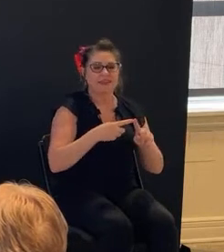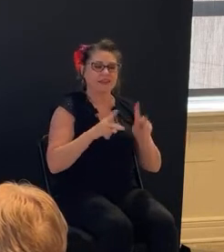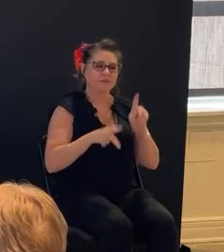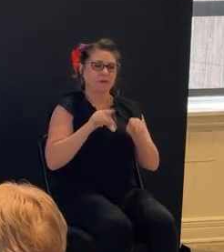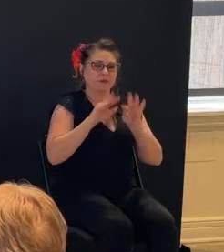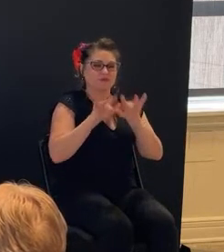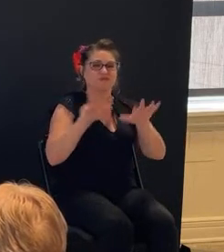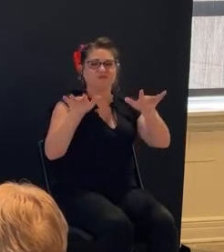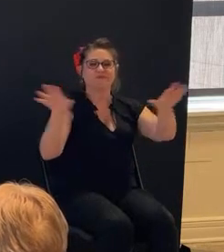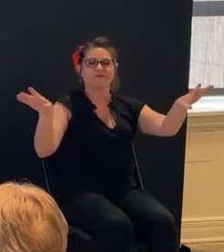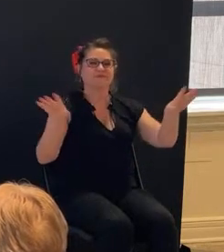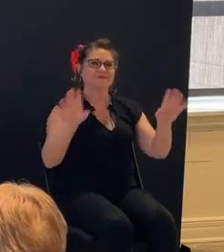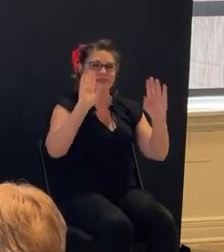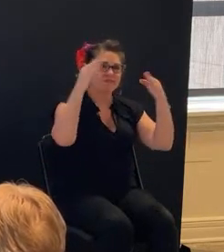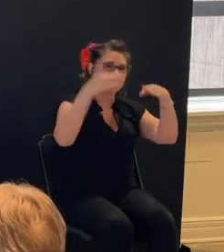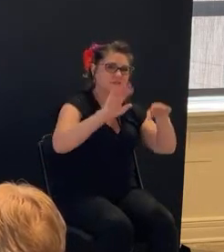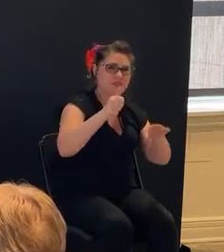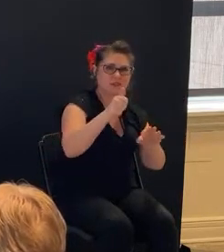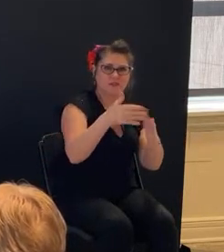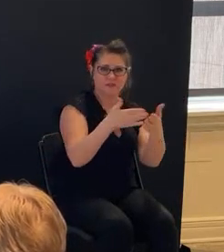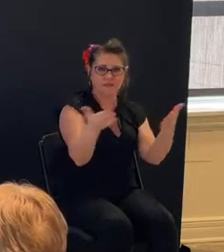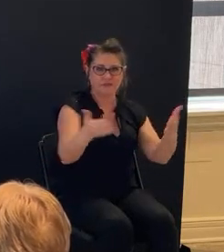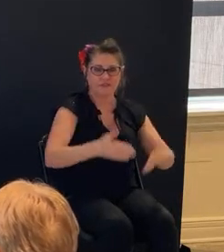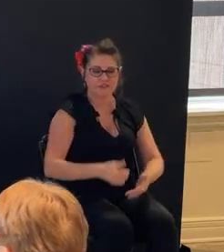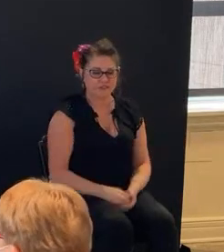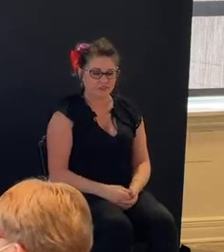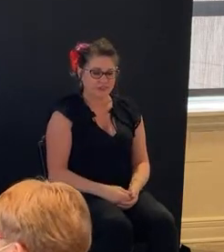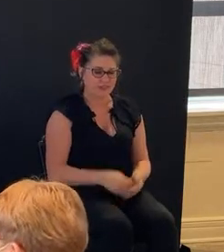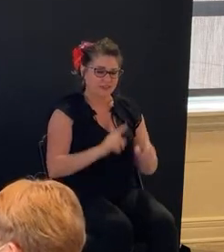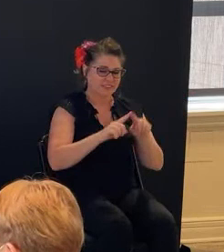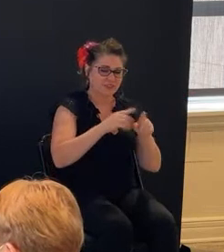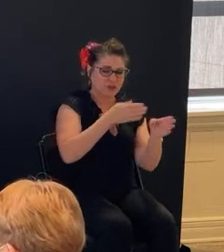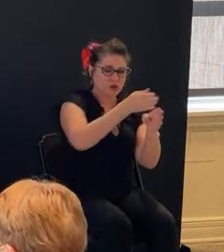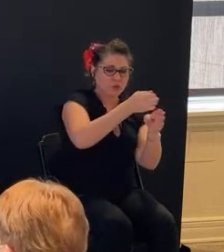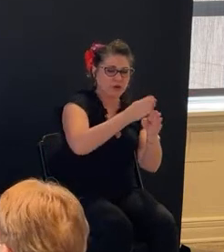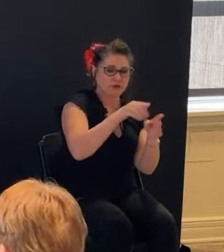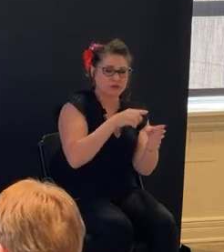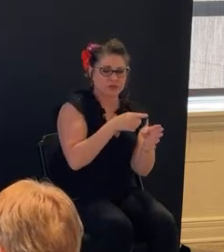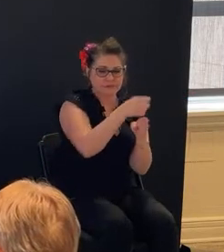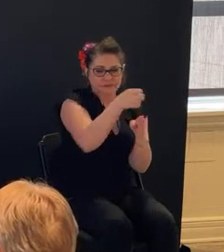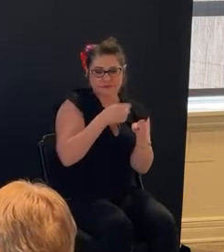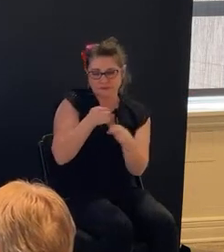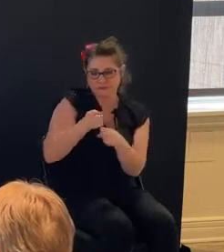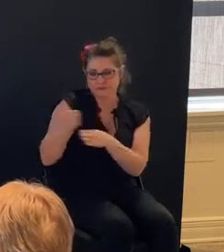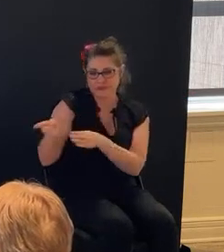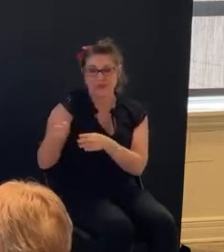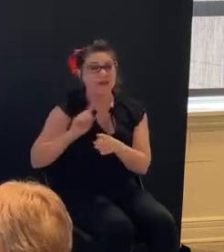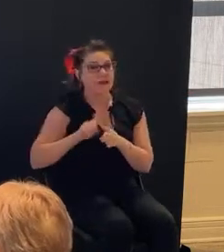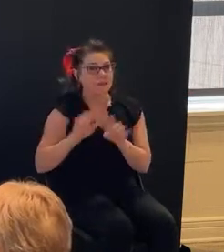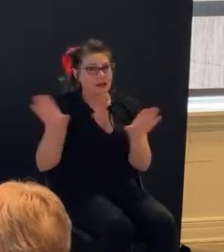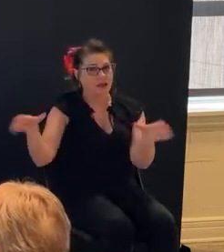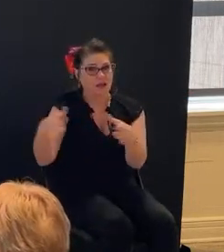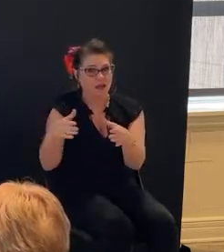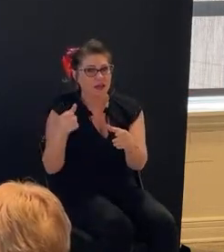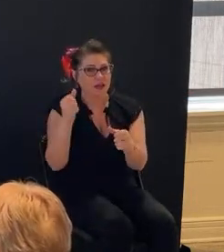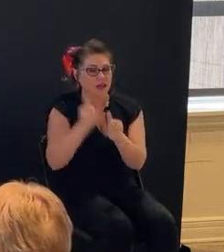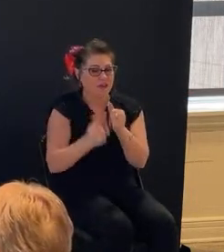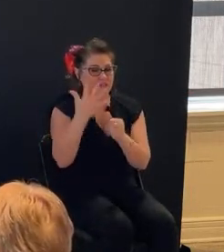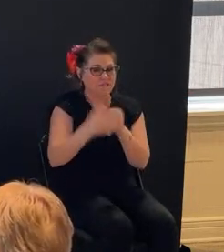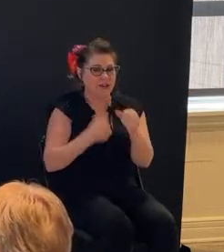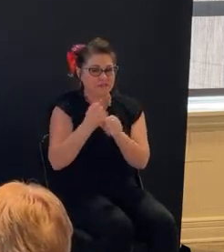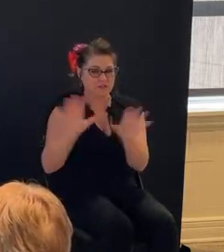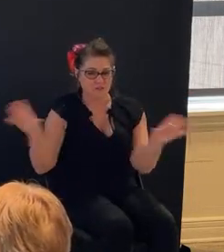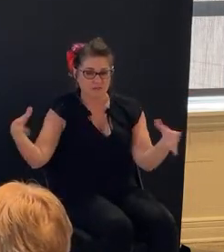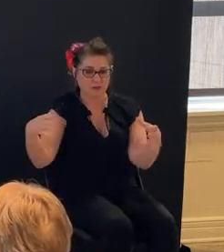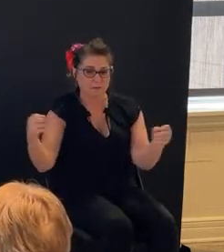and there'd be, you know, careers develop in different ways. But they would keep coming back every 5 years, and they would call it a